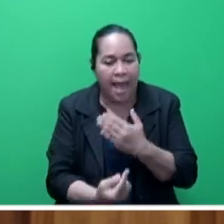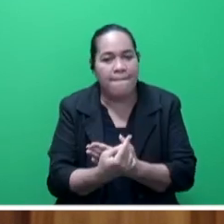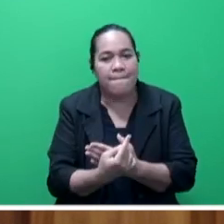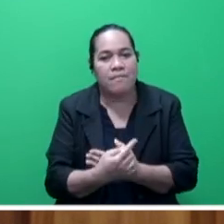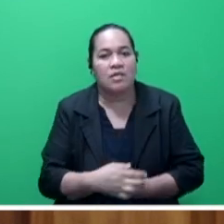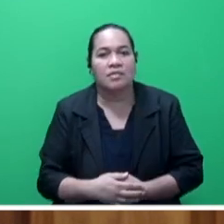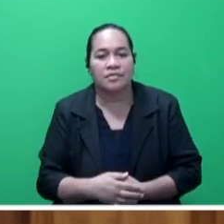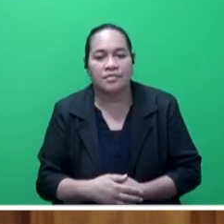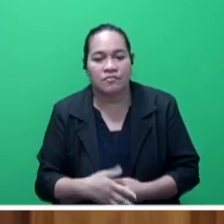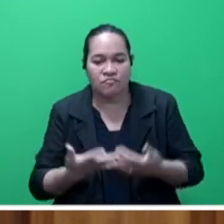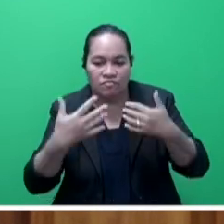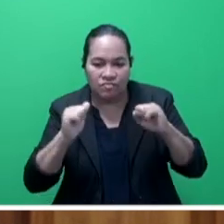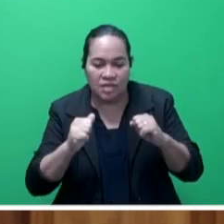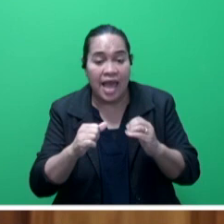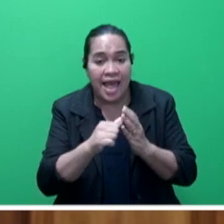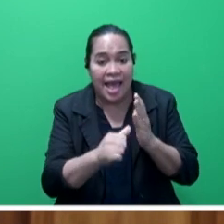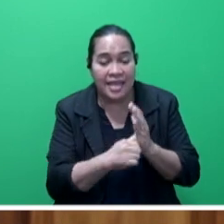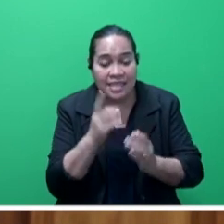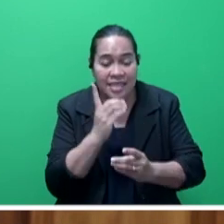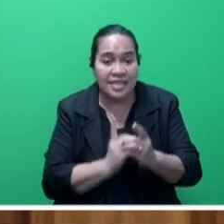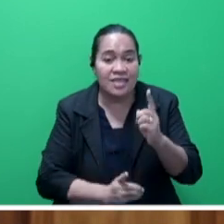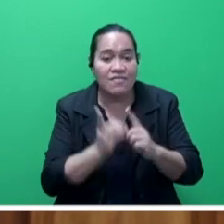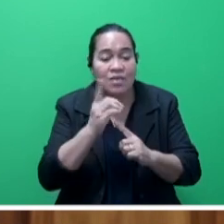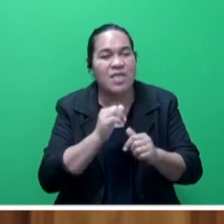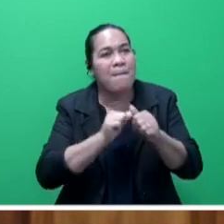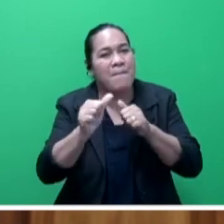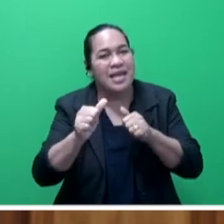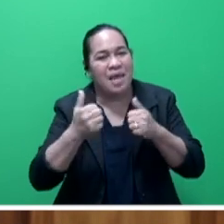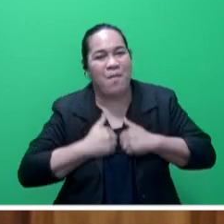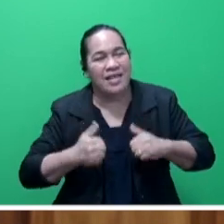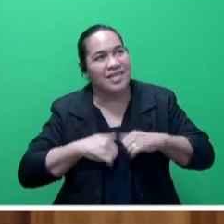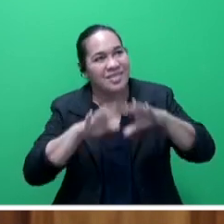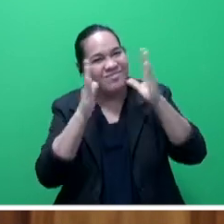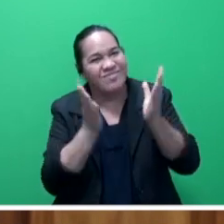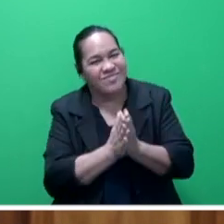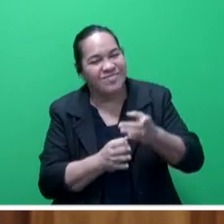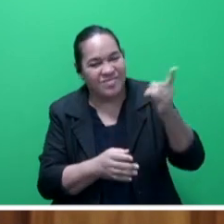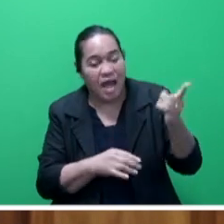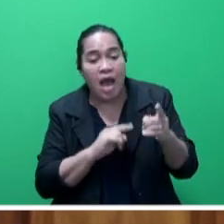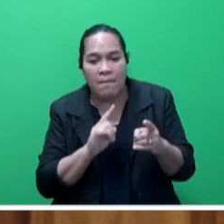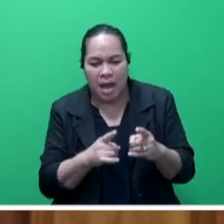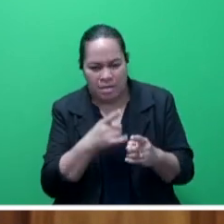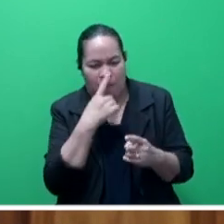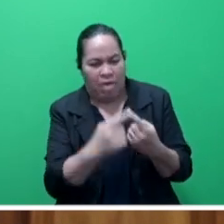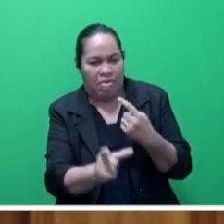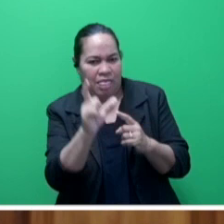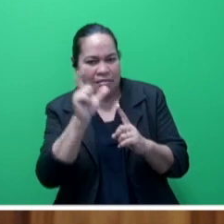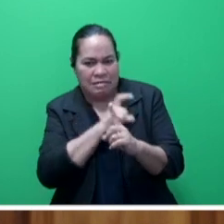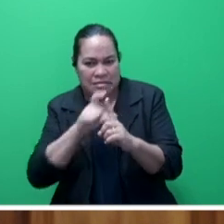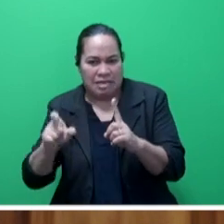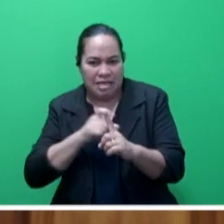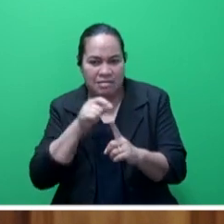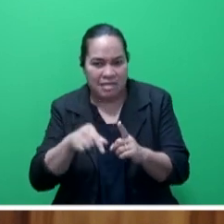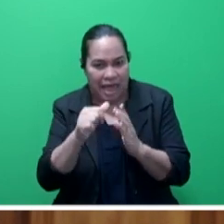The Investment Act is developed on international best practices. It's quite a simple act, but yet, again, it is criticised by the opposition, Honourable Speaker,